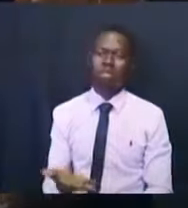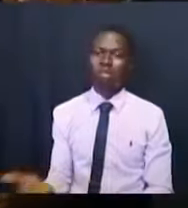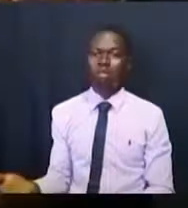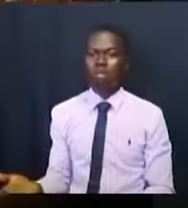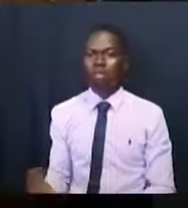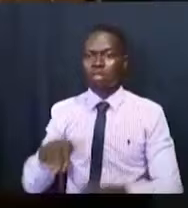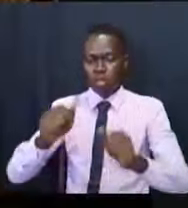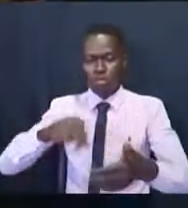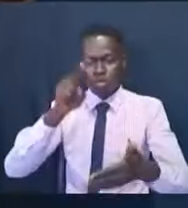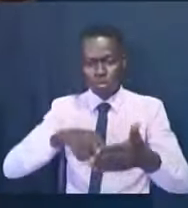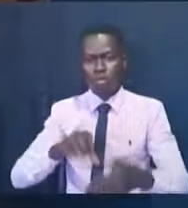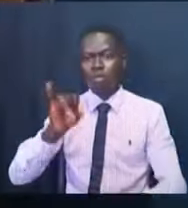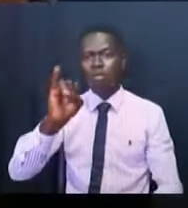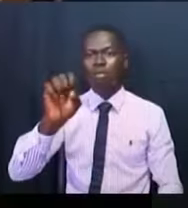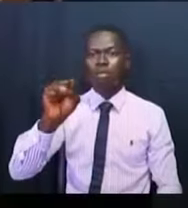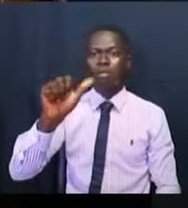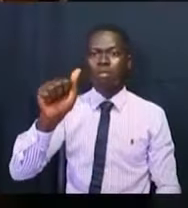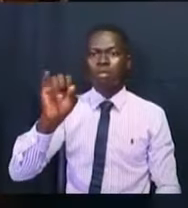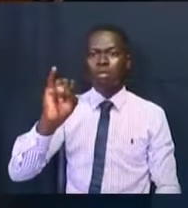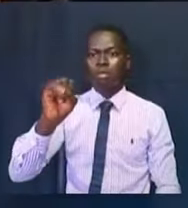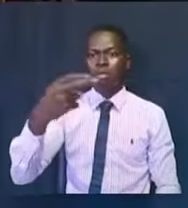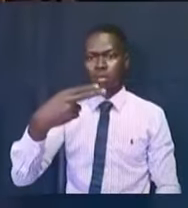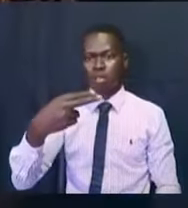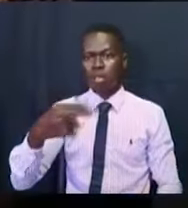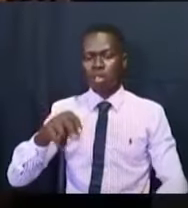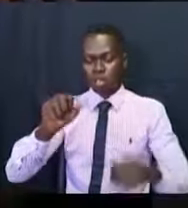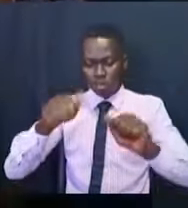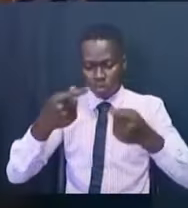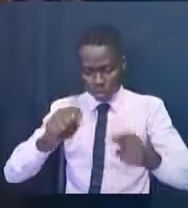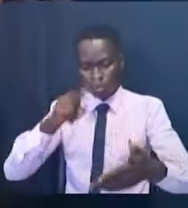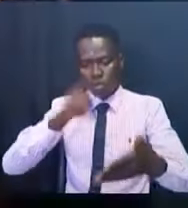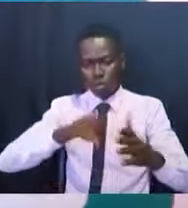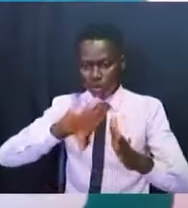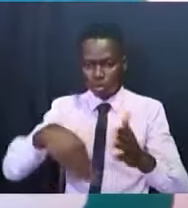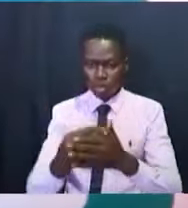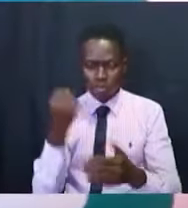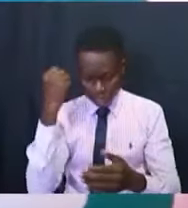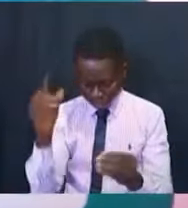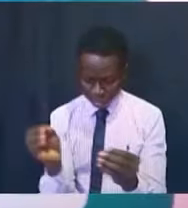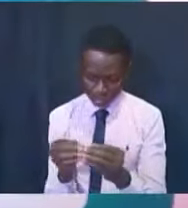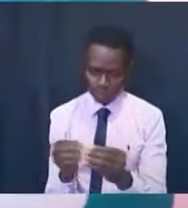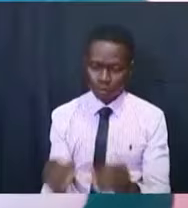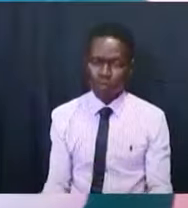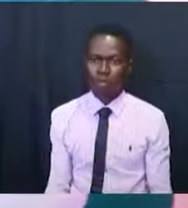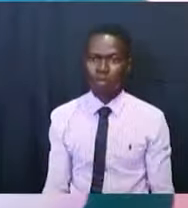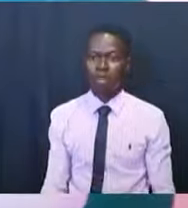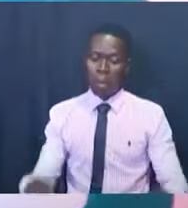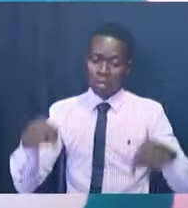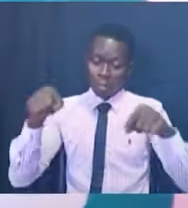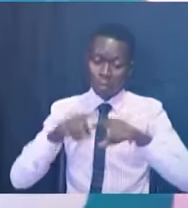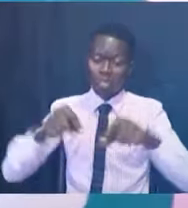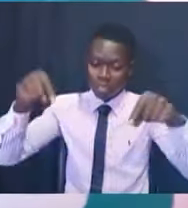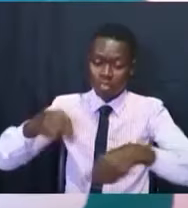the whole of that chapter. When you go home, read and look at the state of the world. It is in this